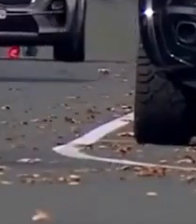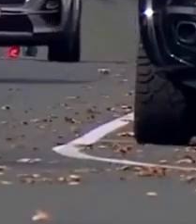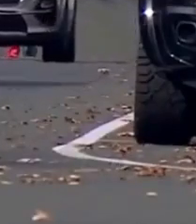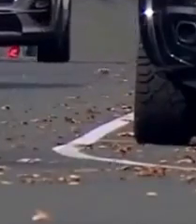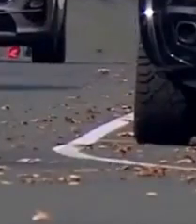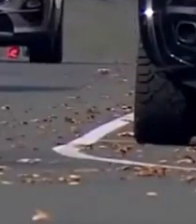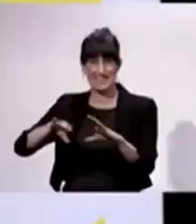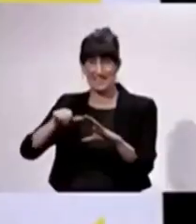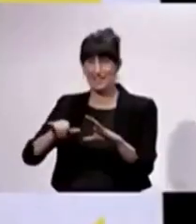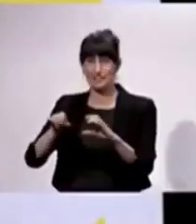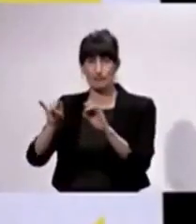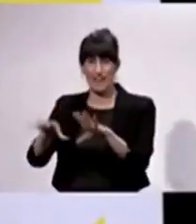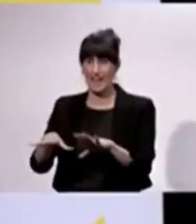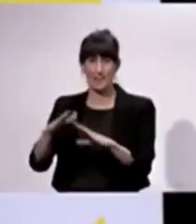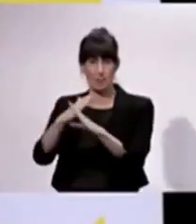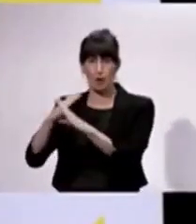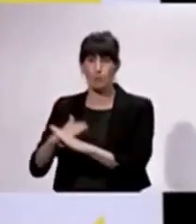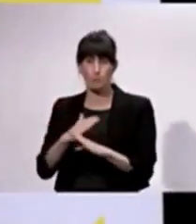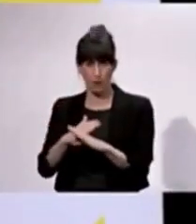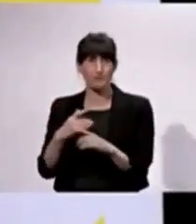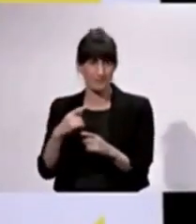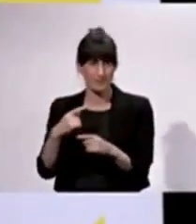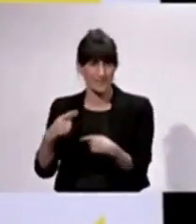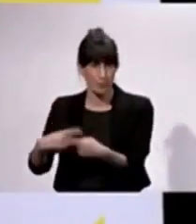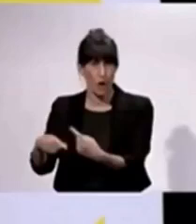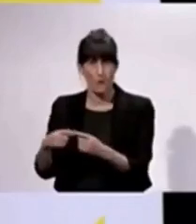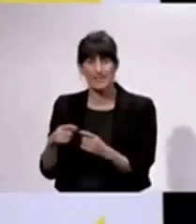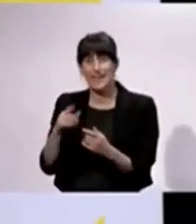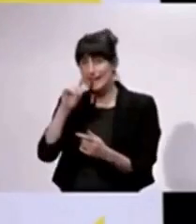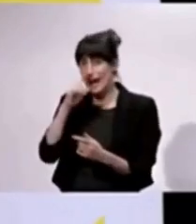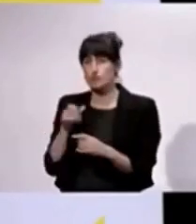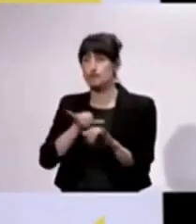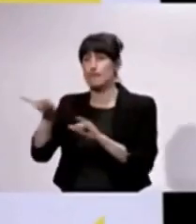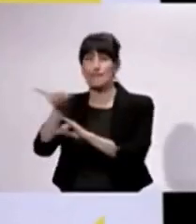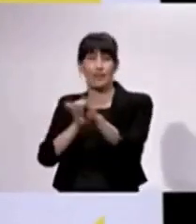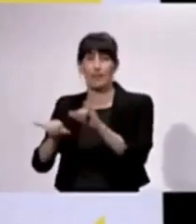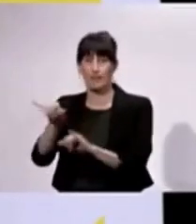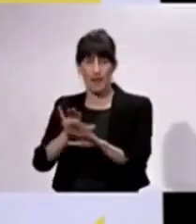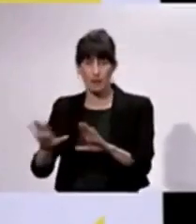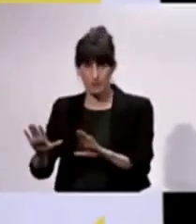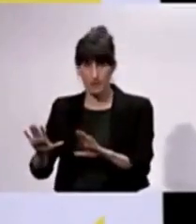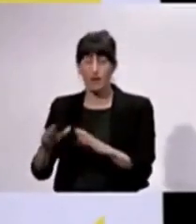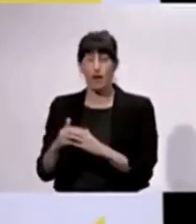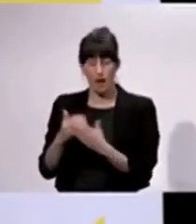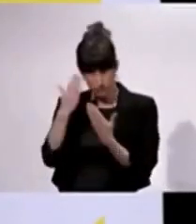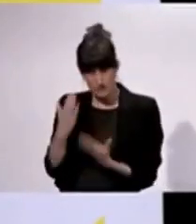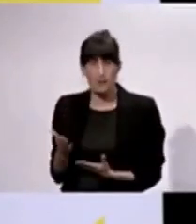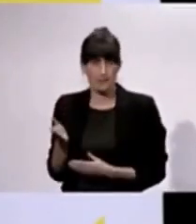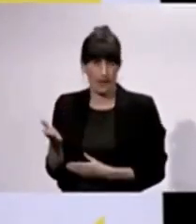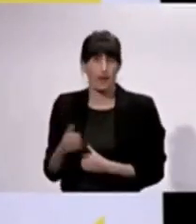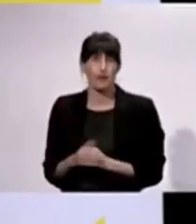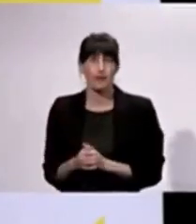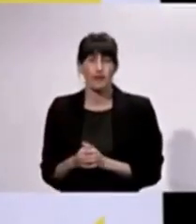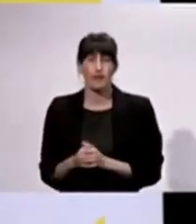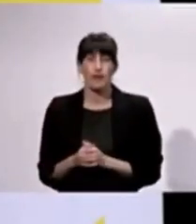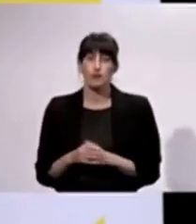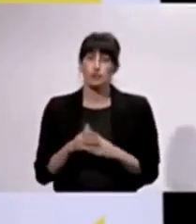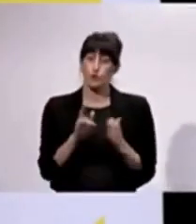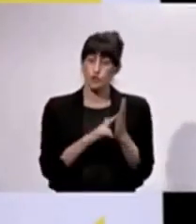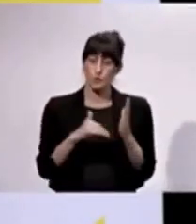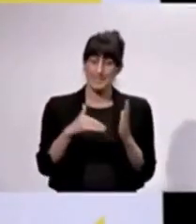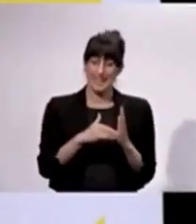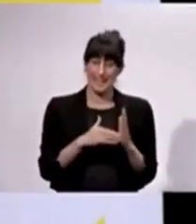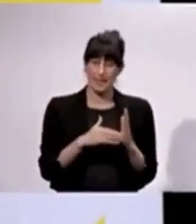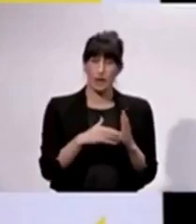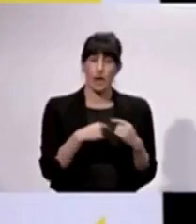virus was at bay. I think simply the position that I would take on behalf of New Zealand is that when we feel comfortable